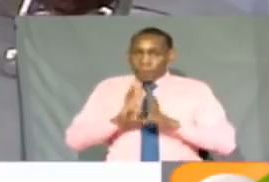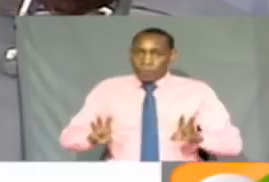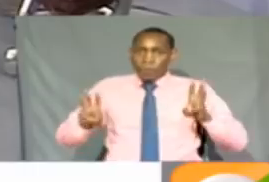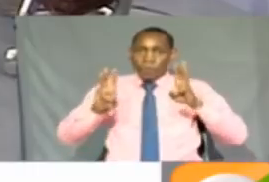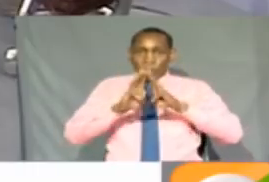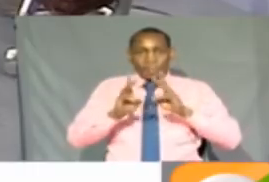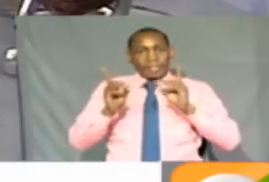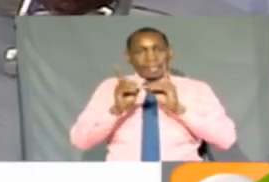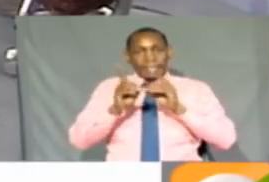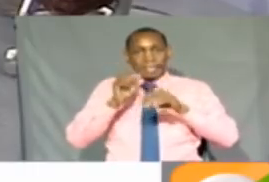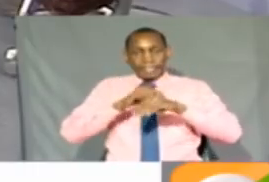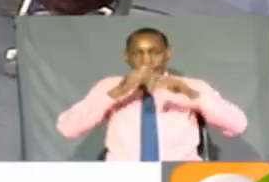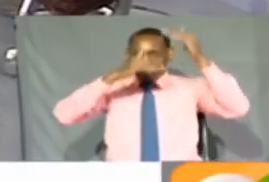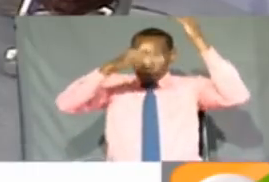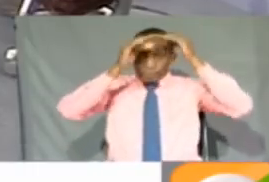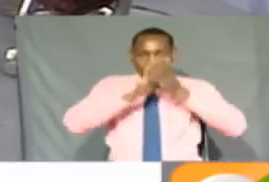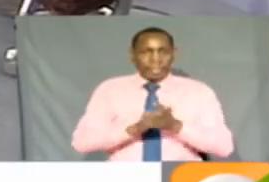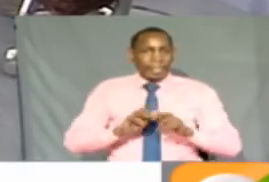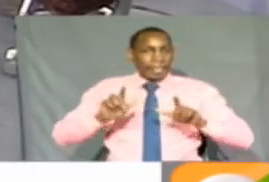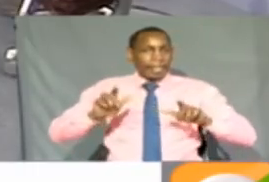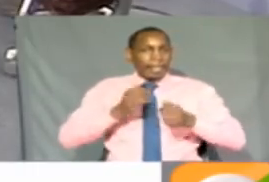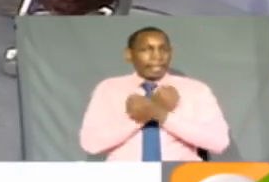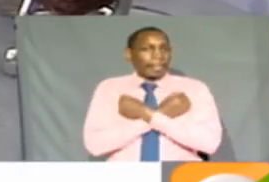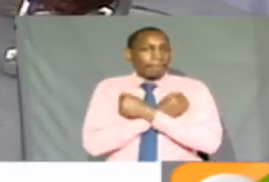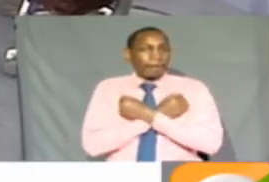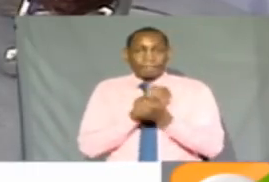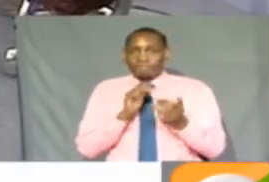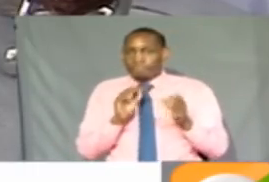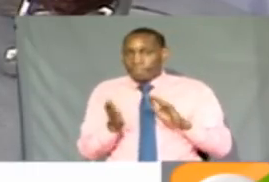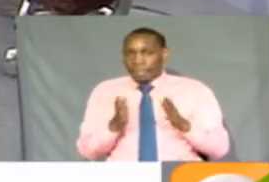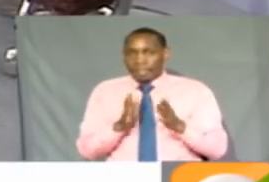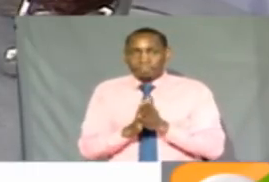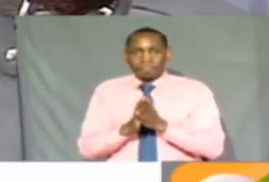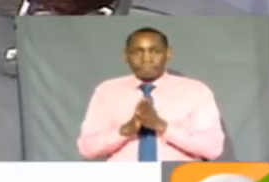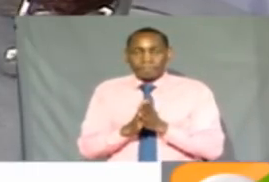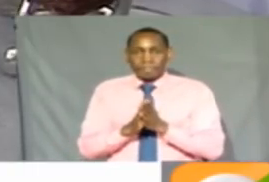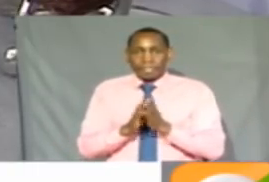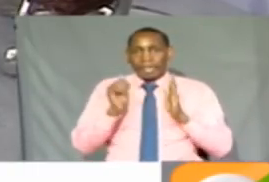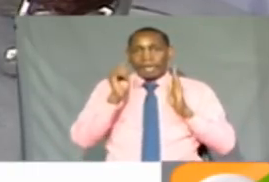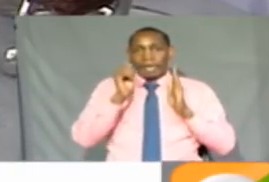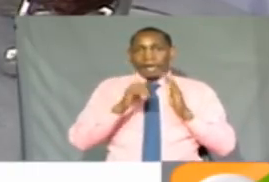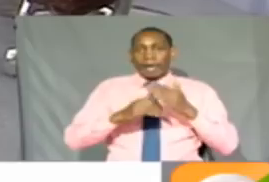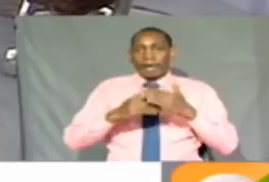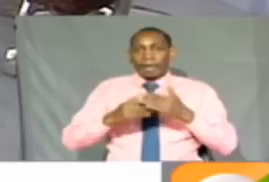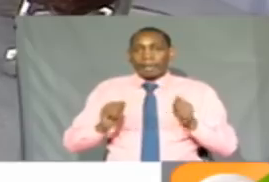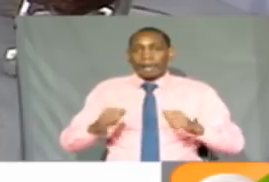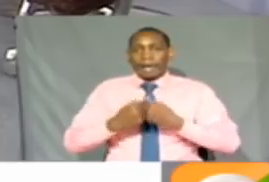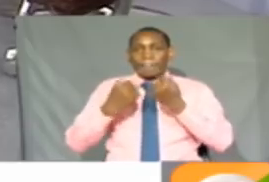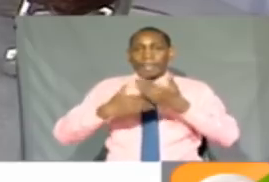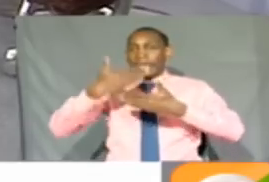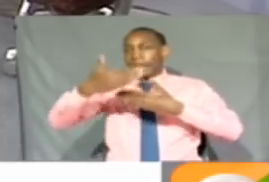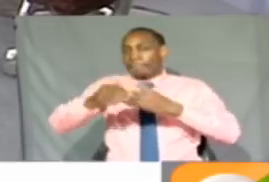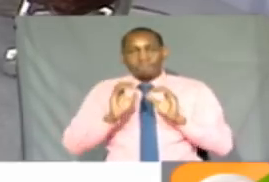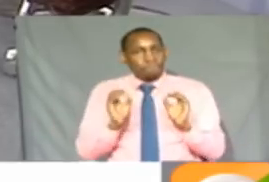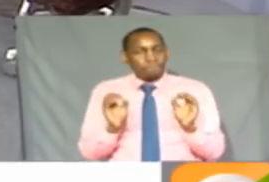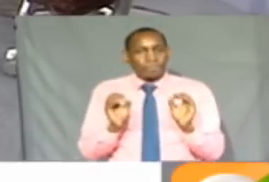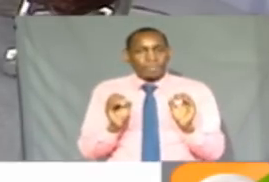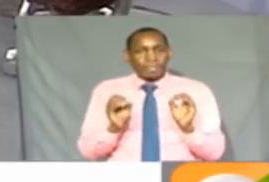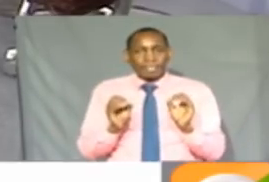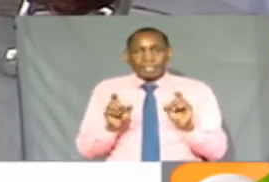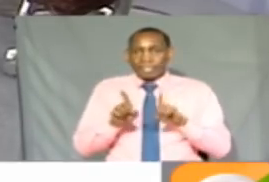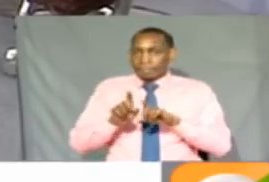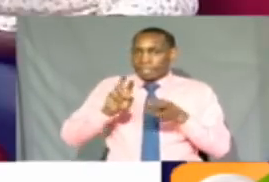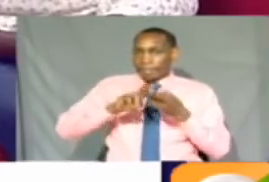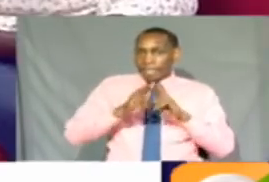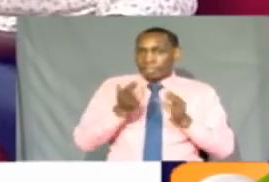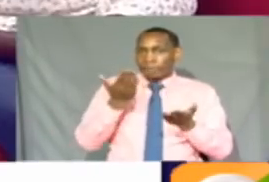campus, right? Love is not a haven that is supposed to happen at some point afterwards. And your relationships